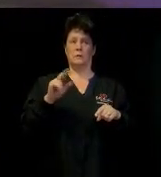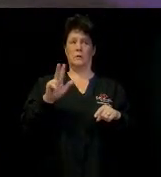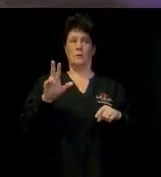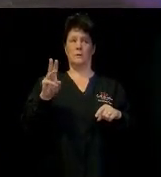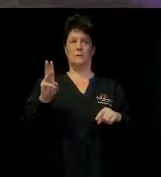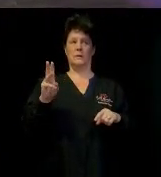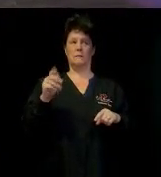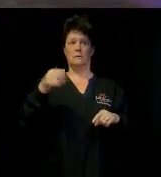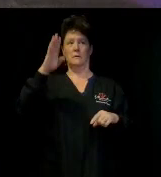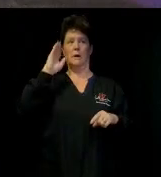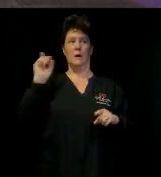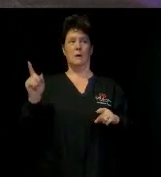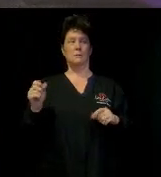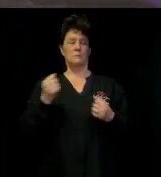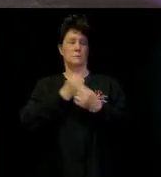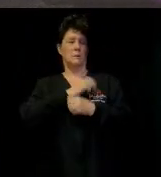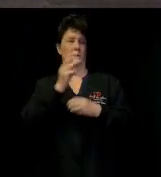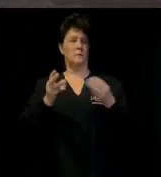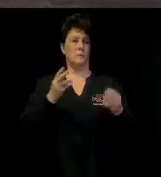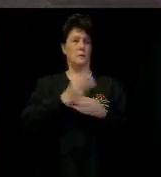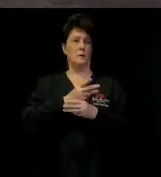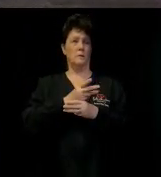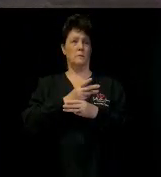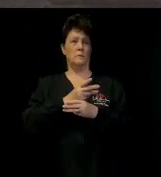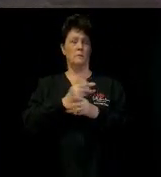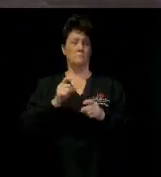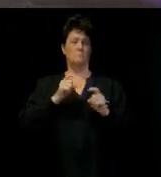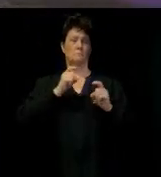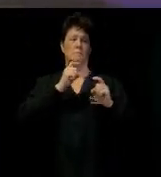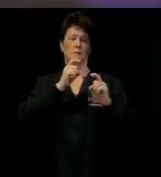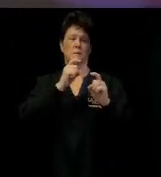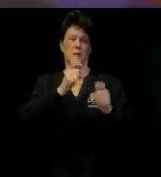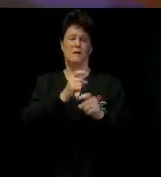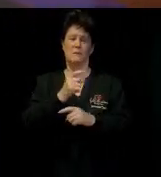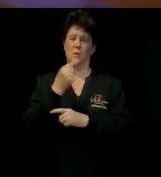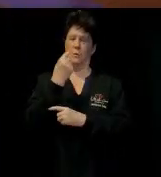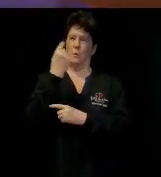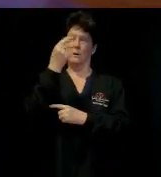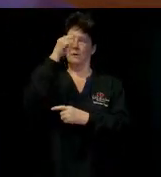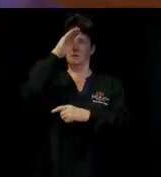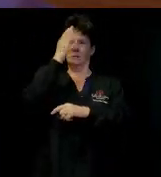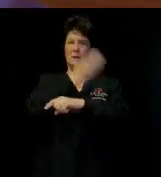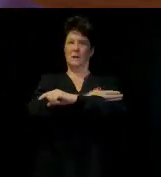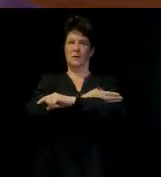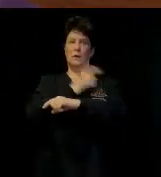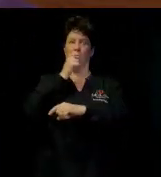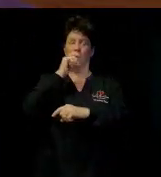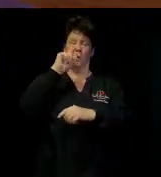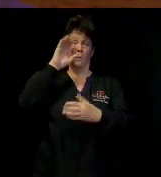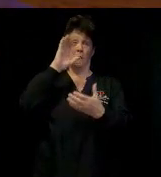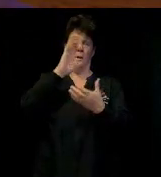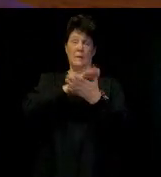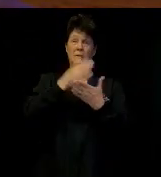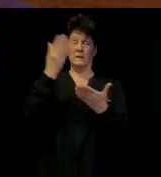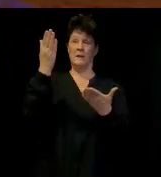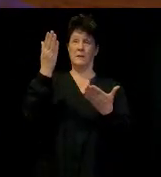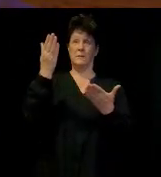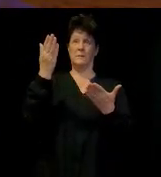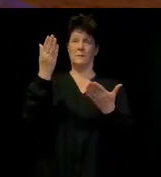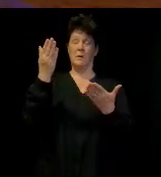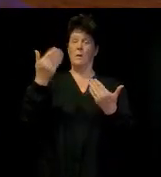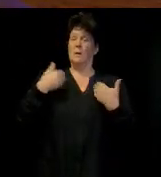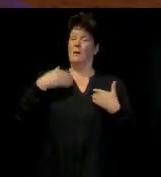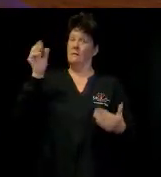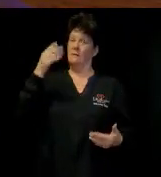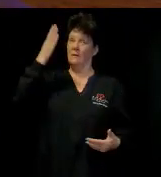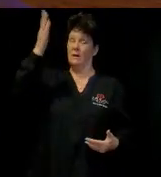only begotten Son, that whosoever believes in him should not perish, but should have what? Everlasting life. I like this next one. I found this one today. You'll like